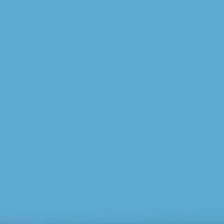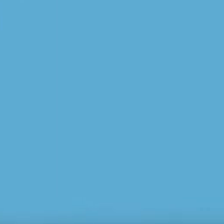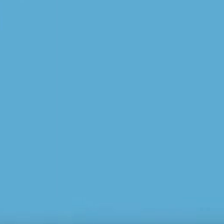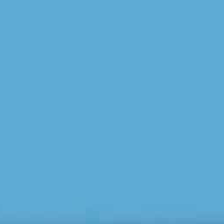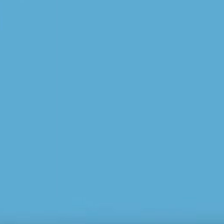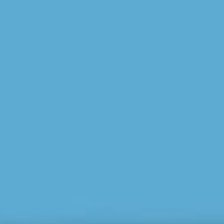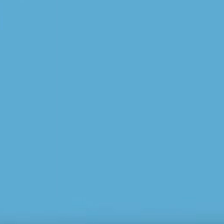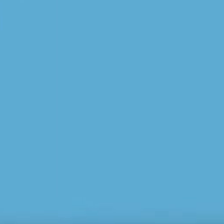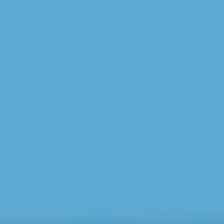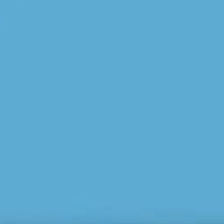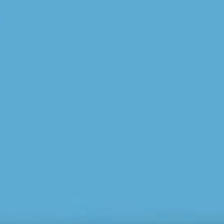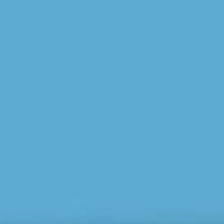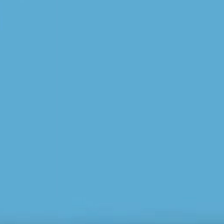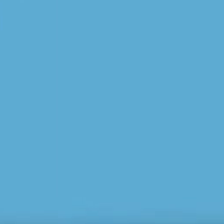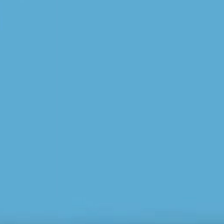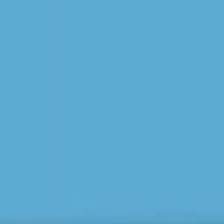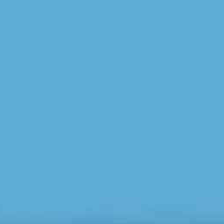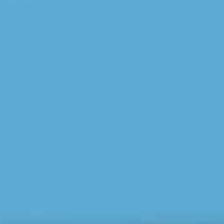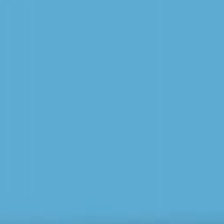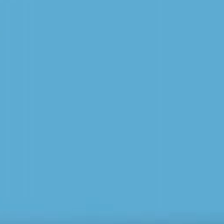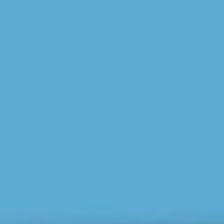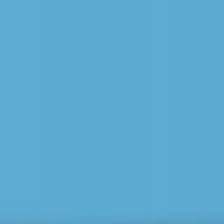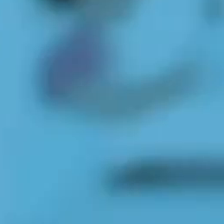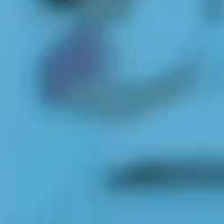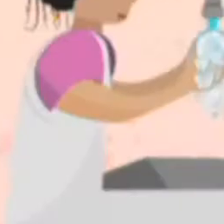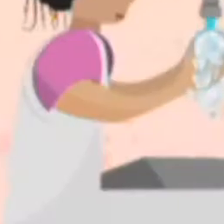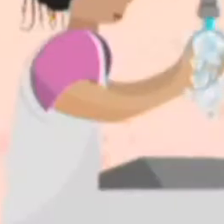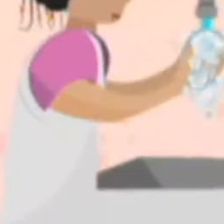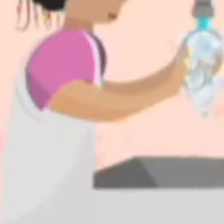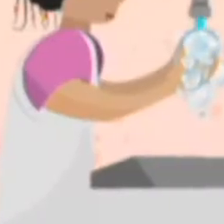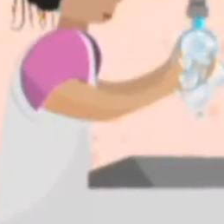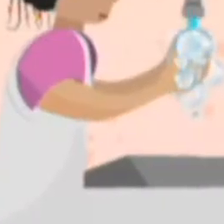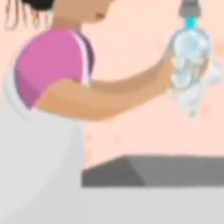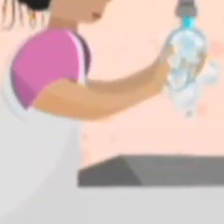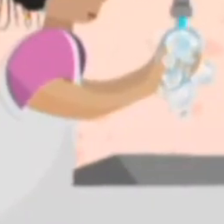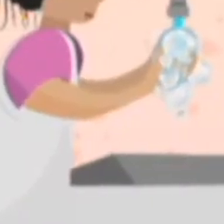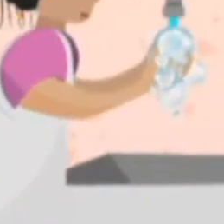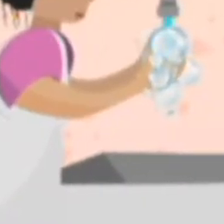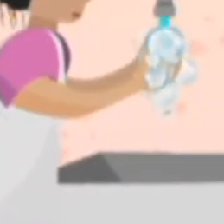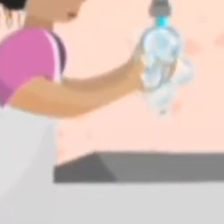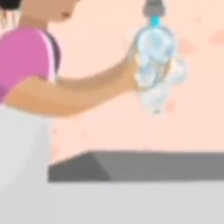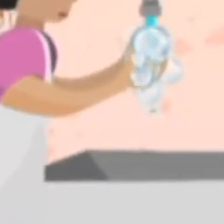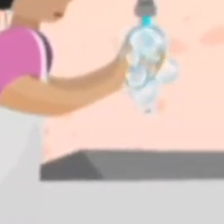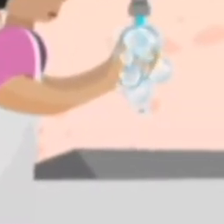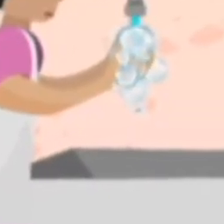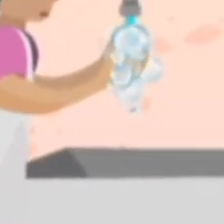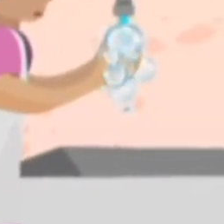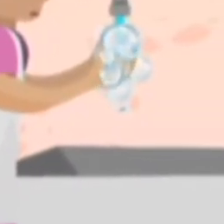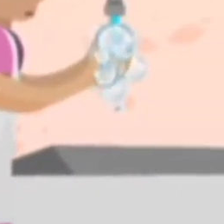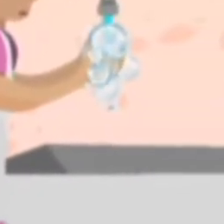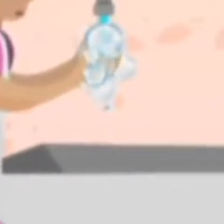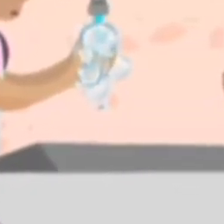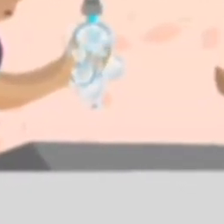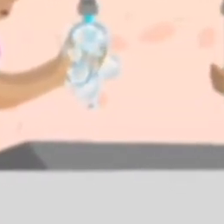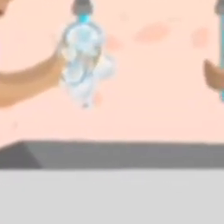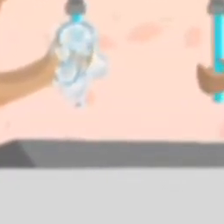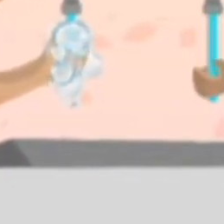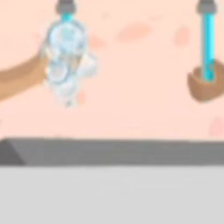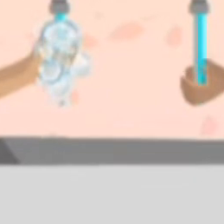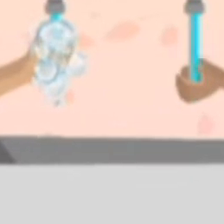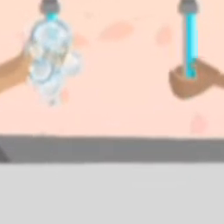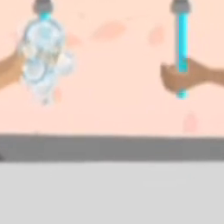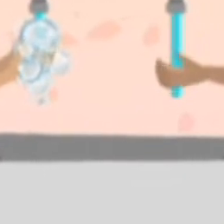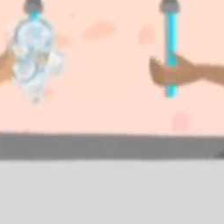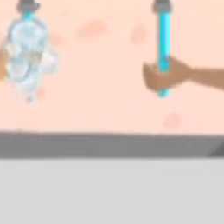Connock toys to a gungle and a macuan and a wanga. Tabo. Lalela sisi wakho phela shilo. Umntu